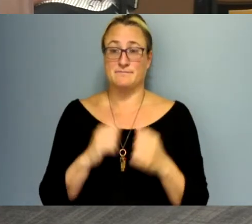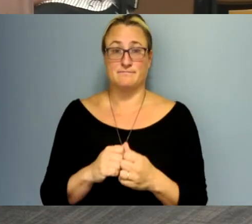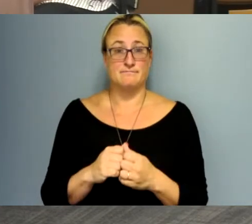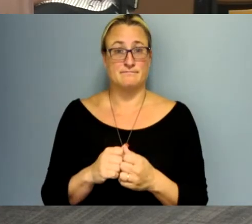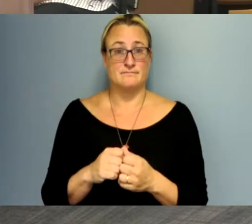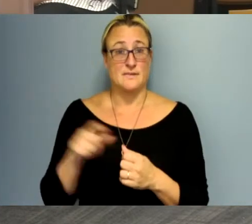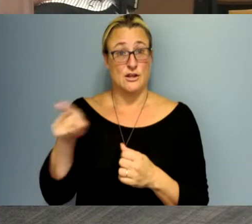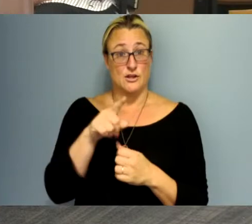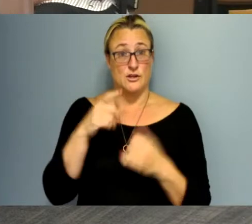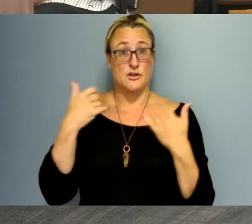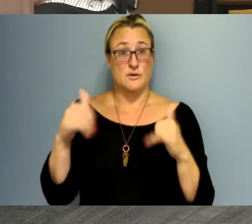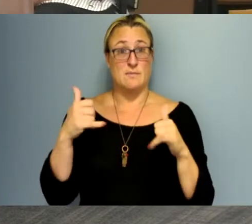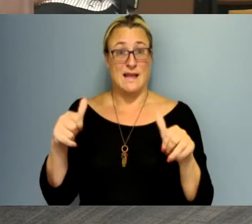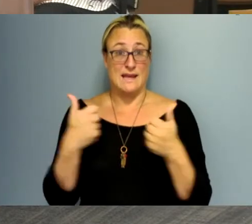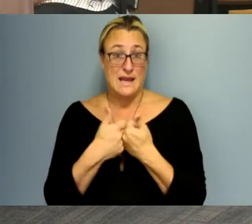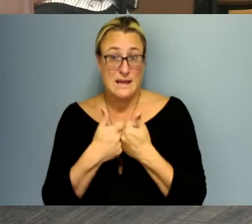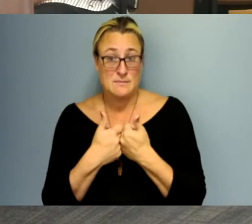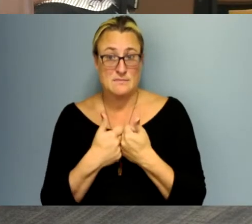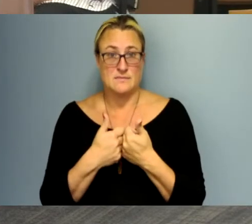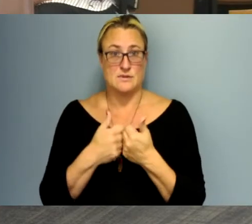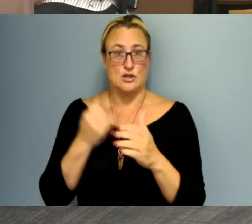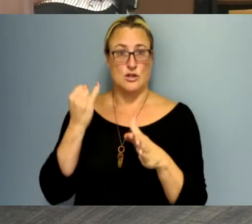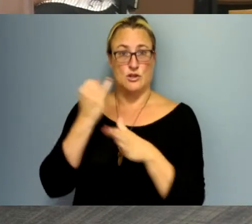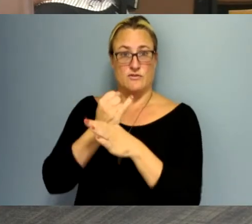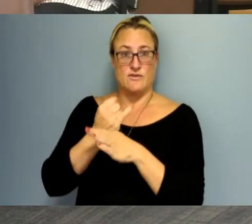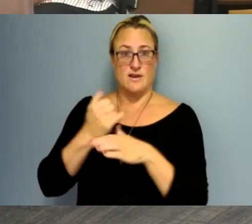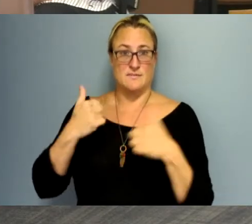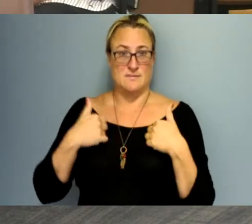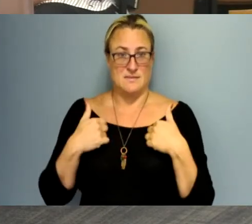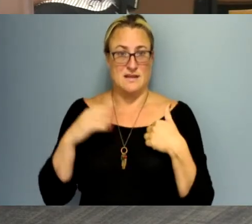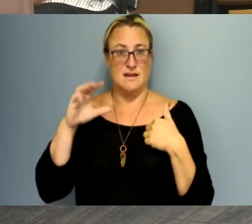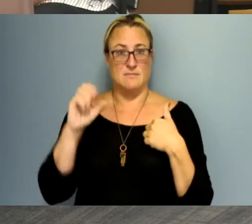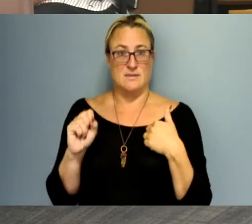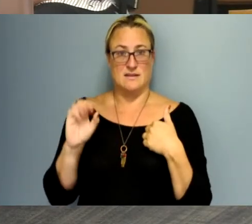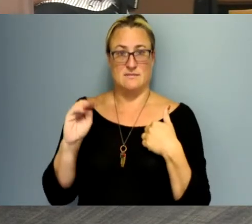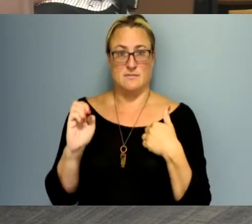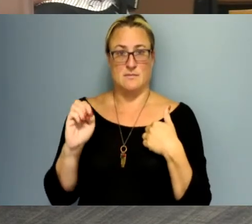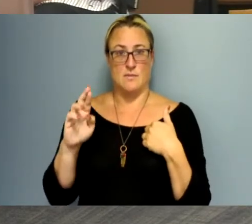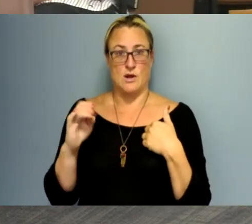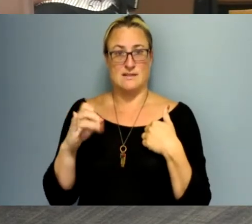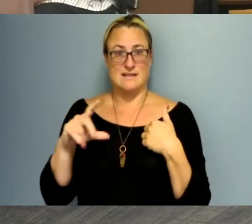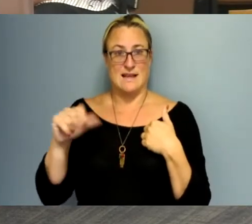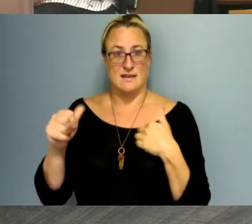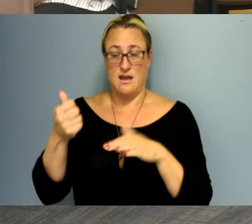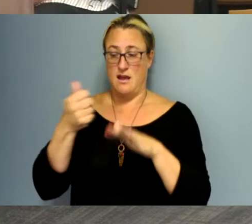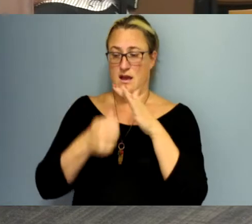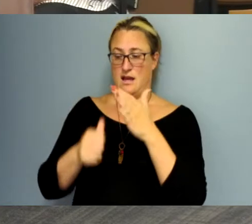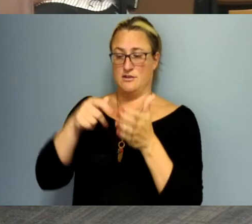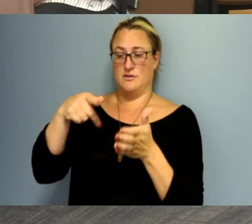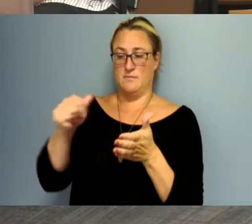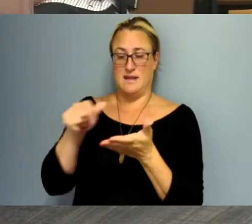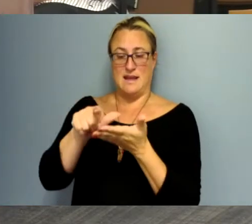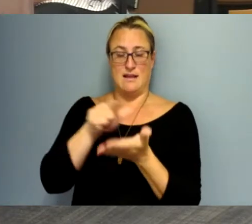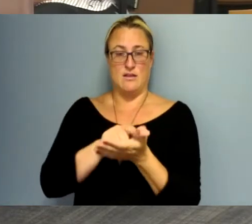play games. You interrupted me, Miss Marseglia. Under PA law, Marshall v. Amuso, you are